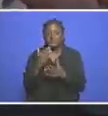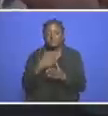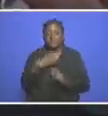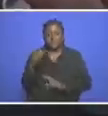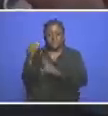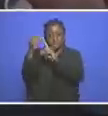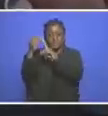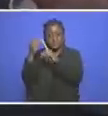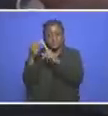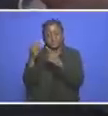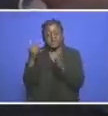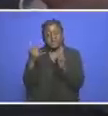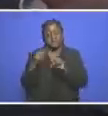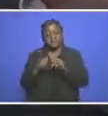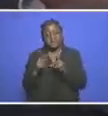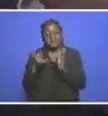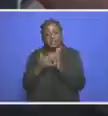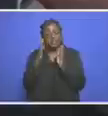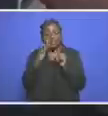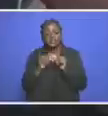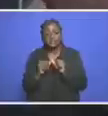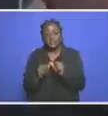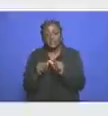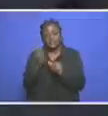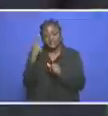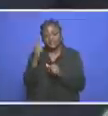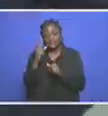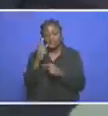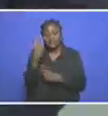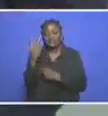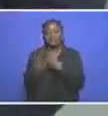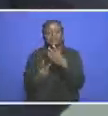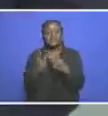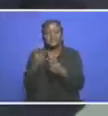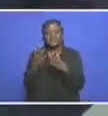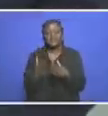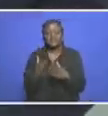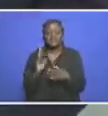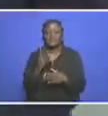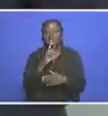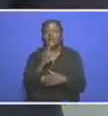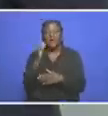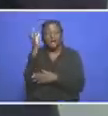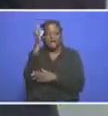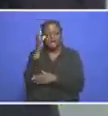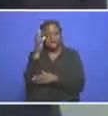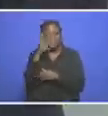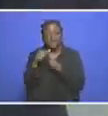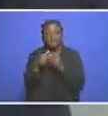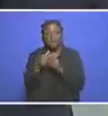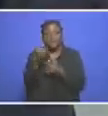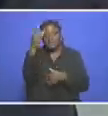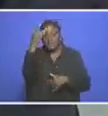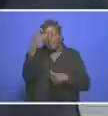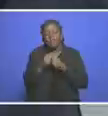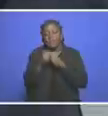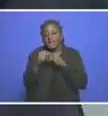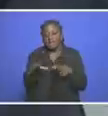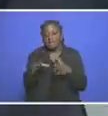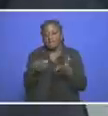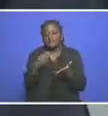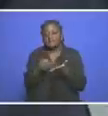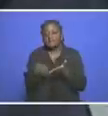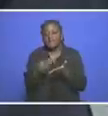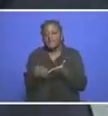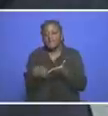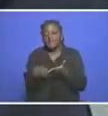place for the visitors. We are concerned about the pandemic spending, and therefore we look into it.